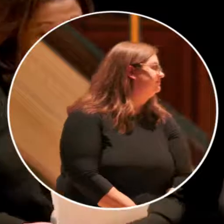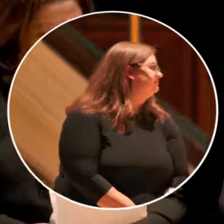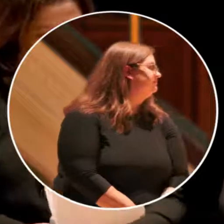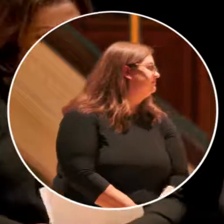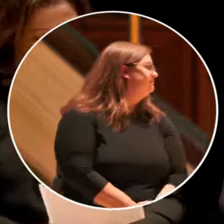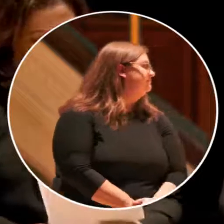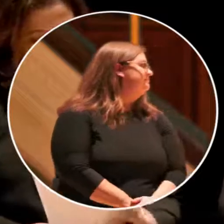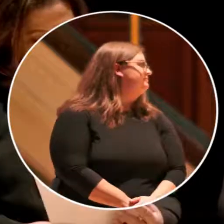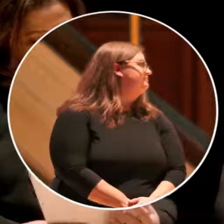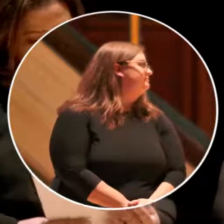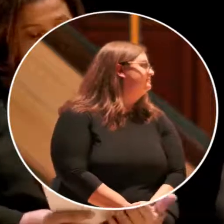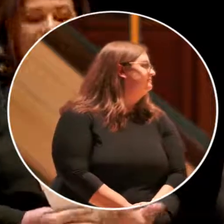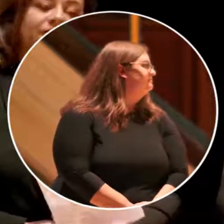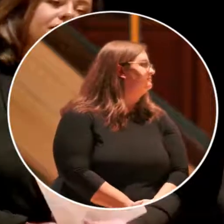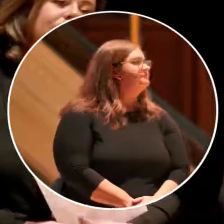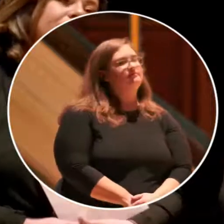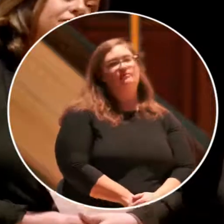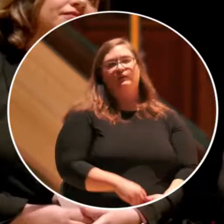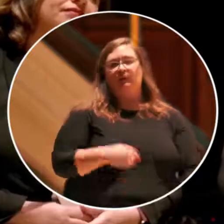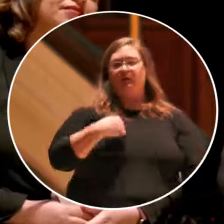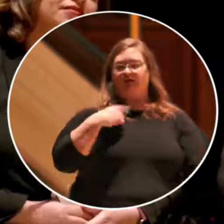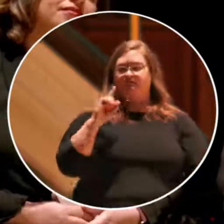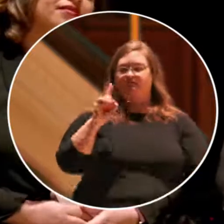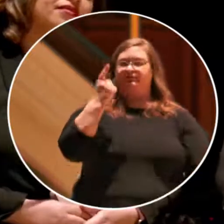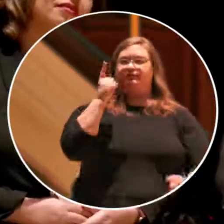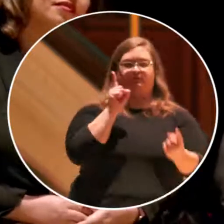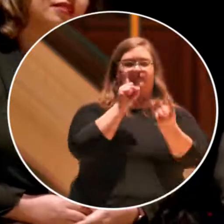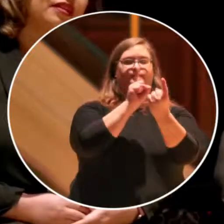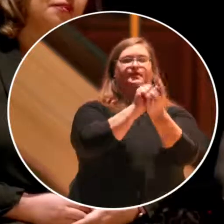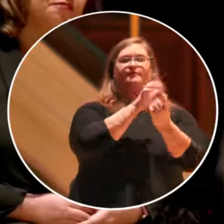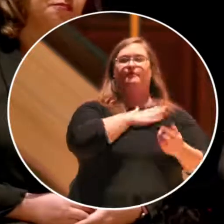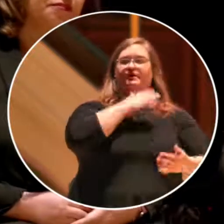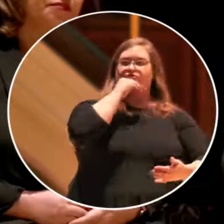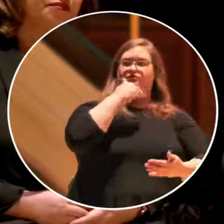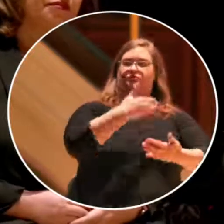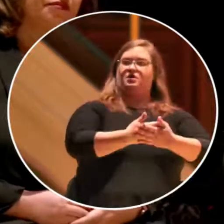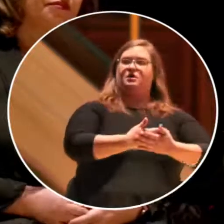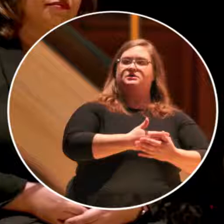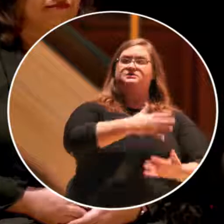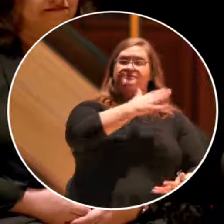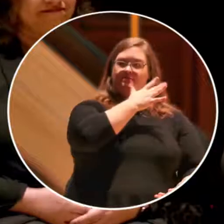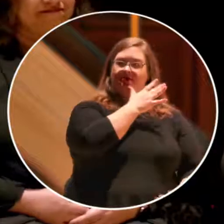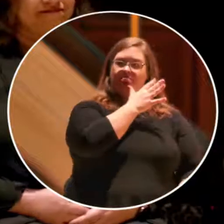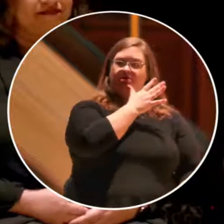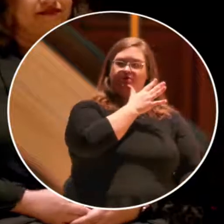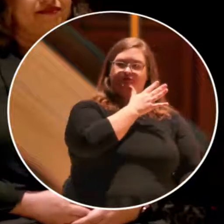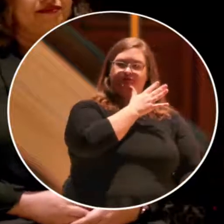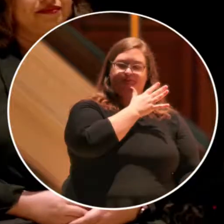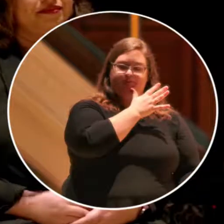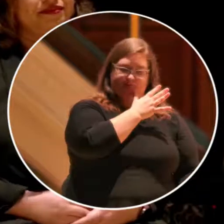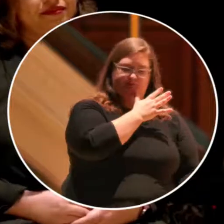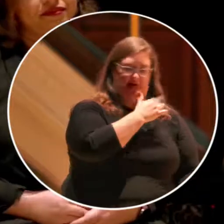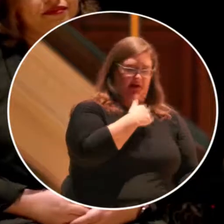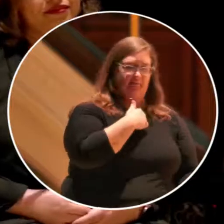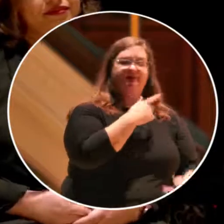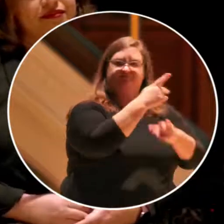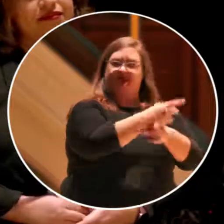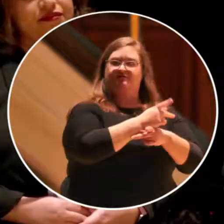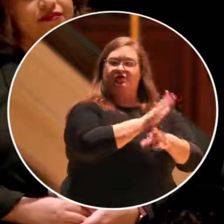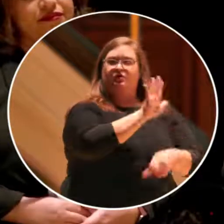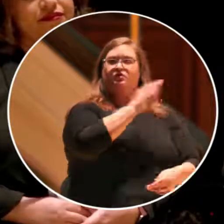When I first met my daughter's mother, I had been caring for her daughter for 6